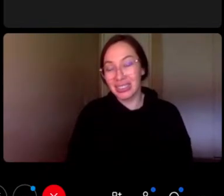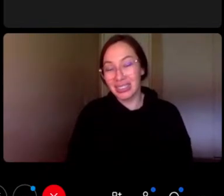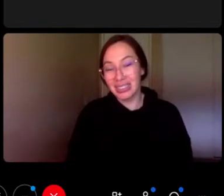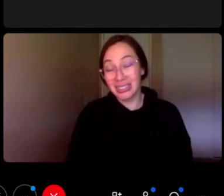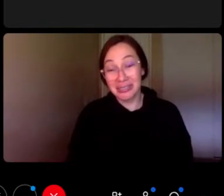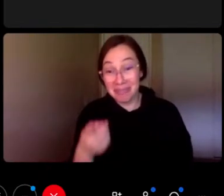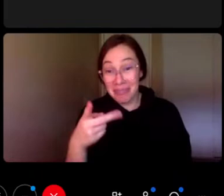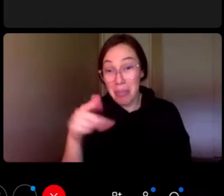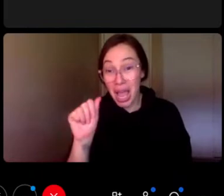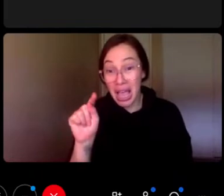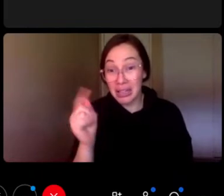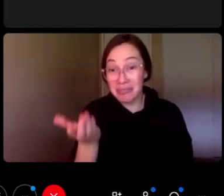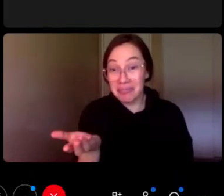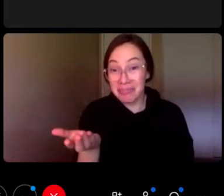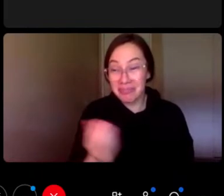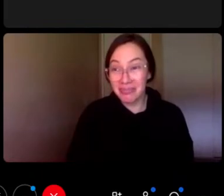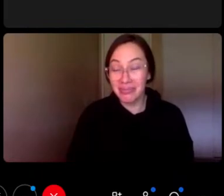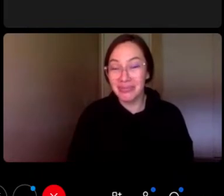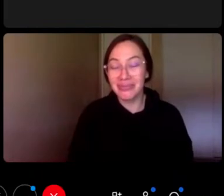Have you got one, Pat?